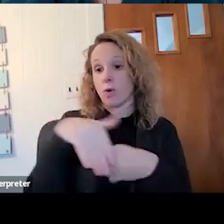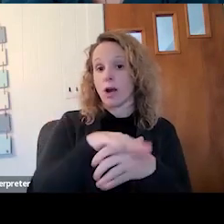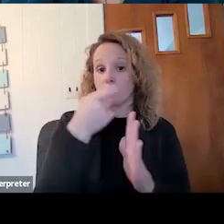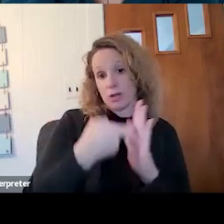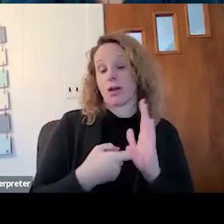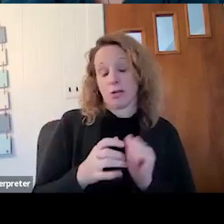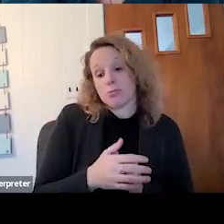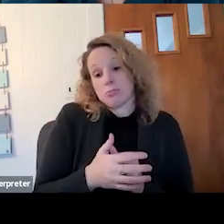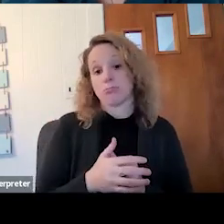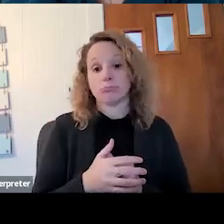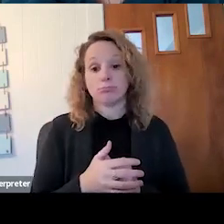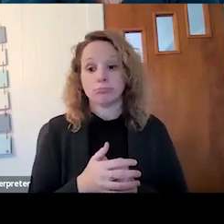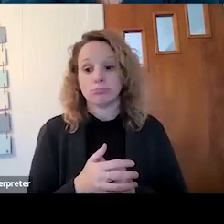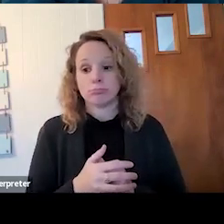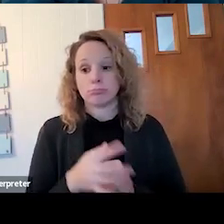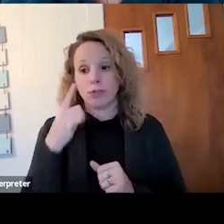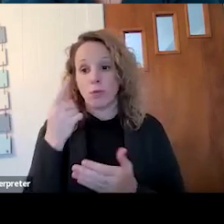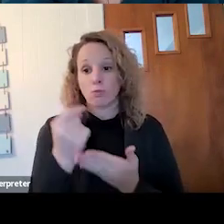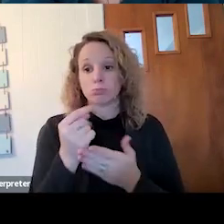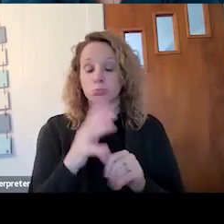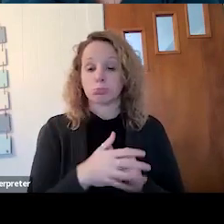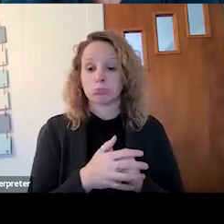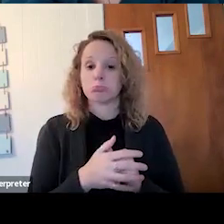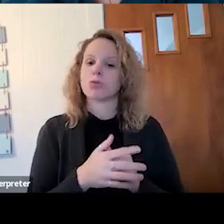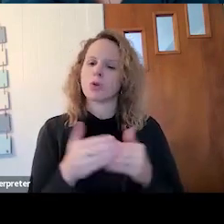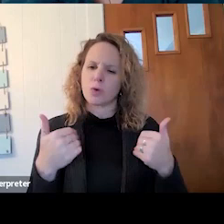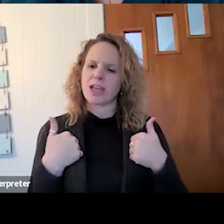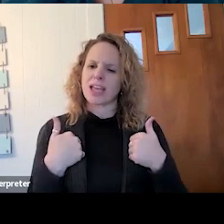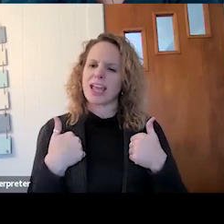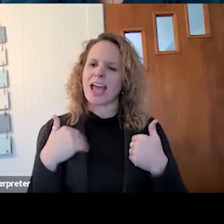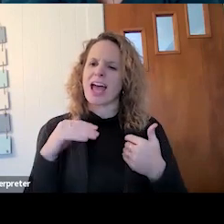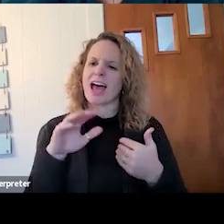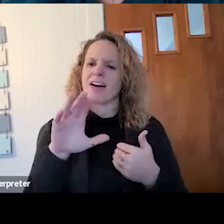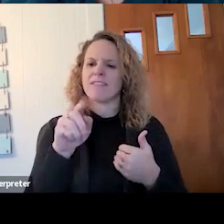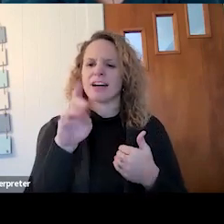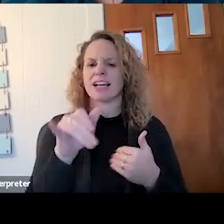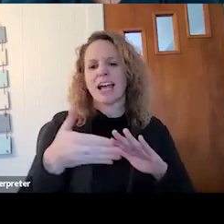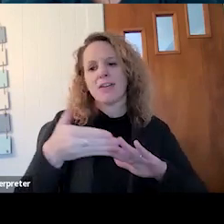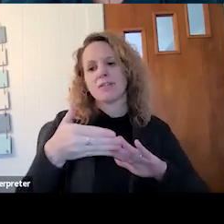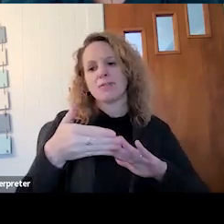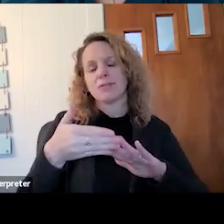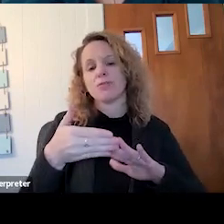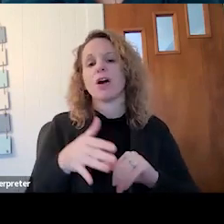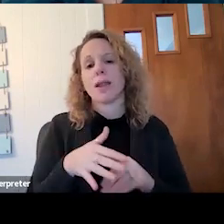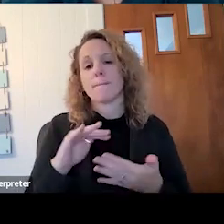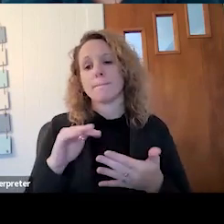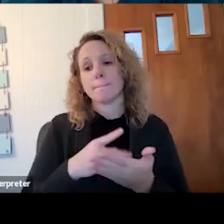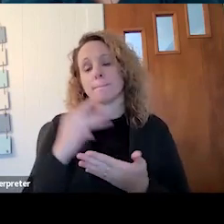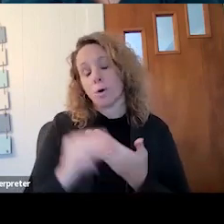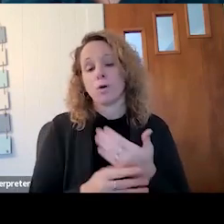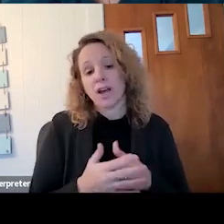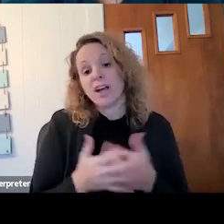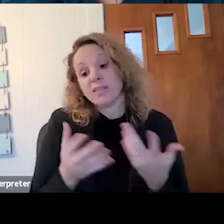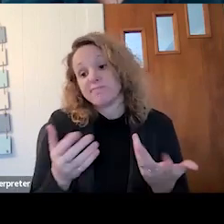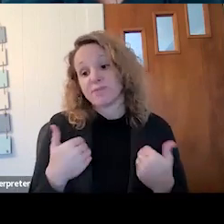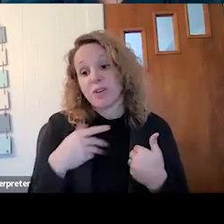costs of the treatment. We do have a county-run program, which is our DAP program.